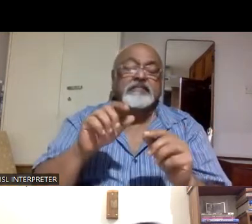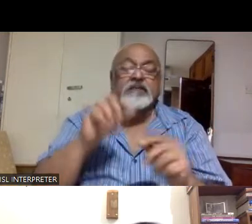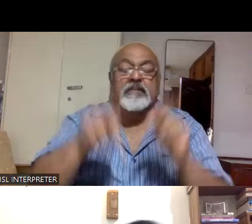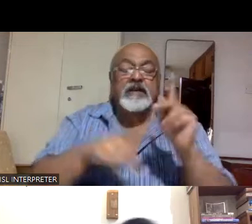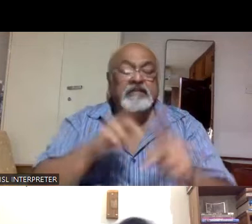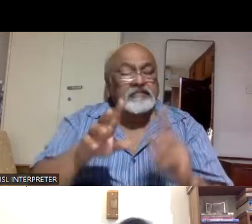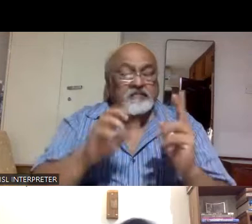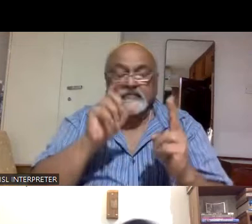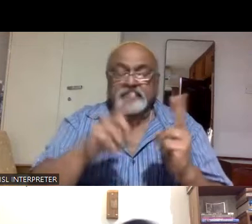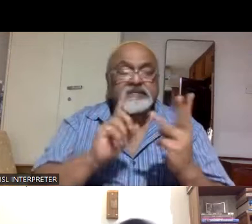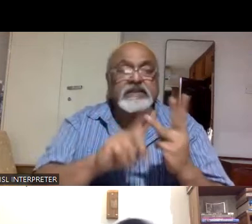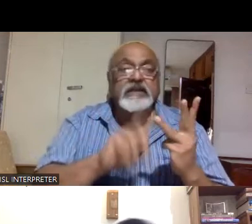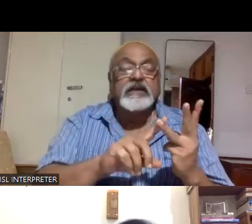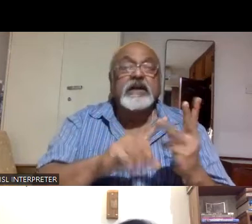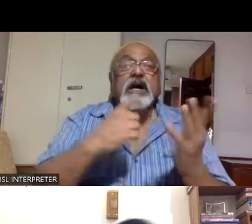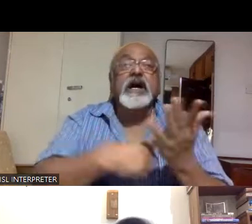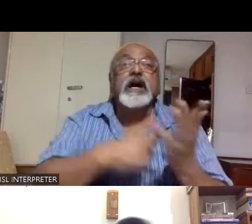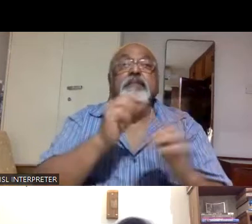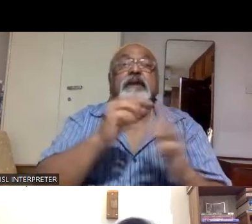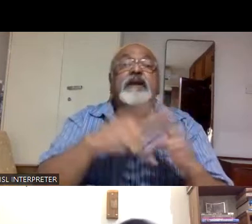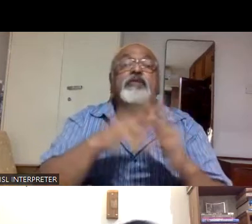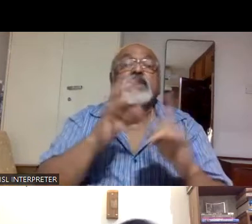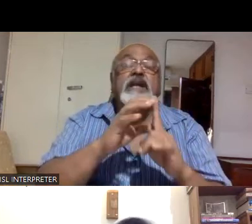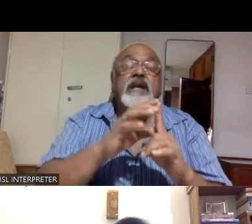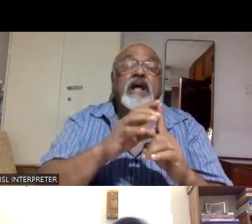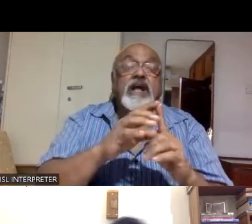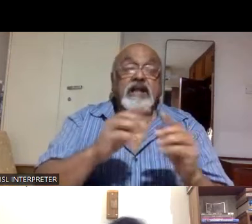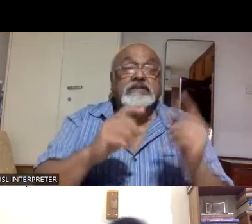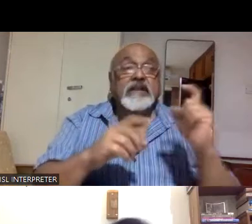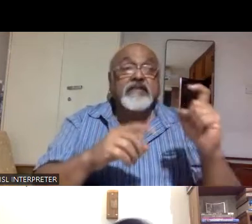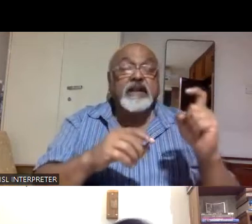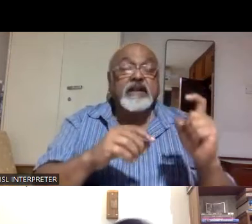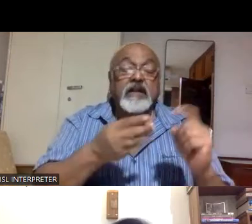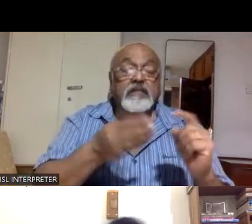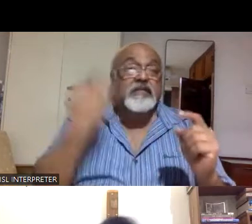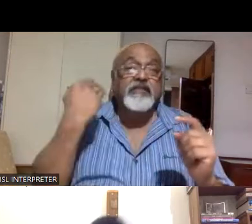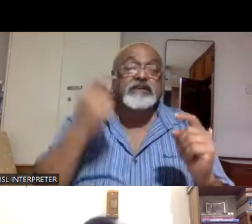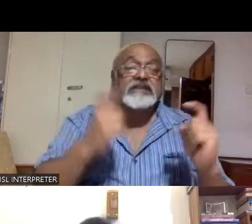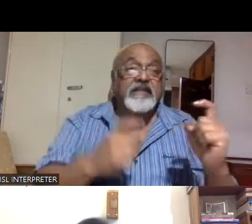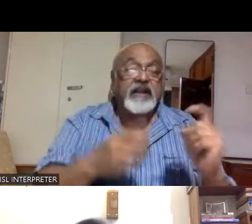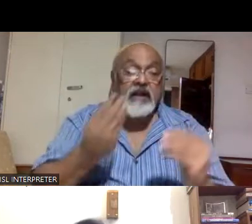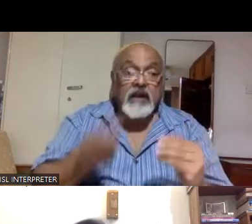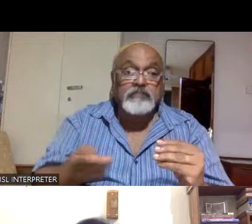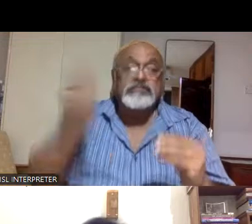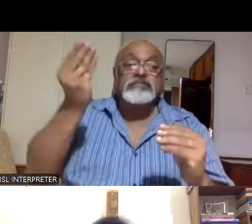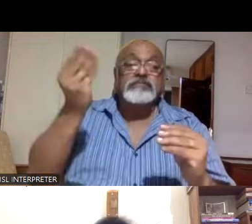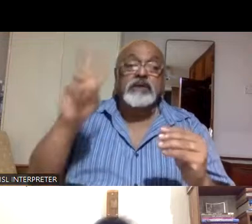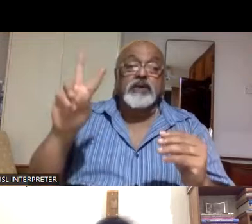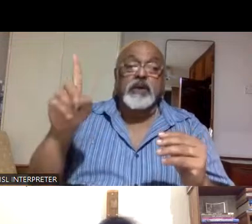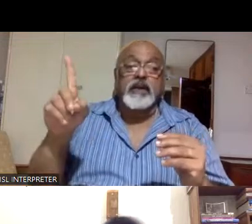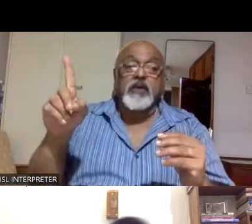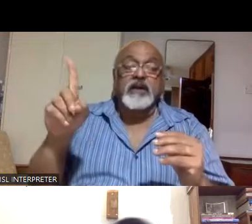Number three, the RPWD Act has increased the number of identified disabilities from 7 to